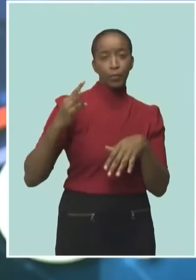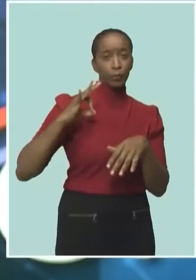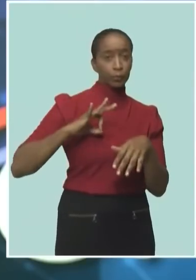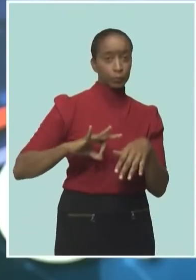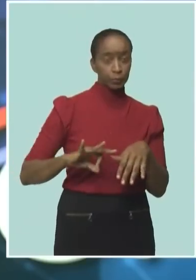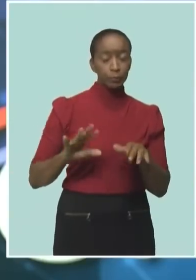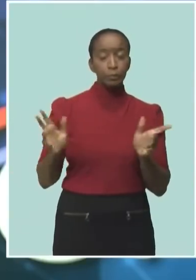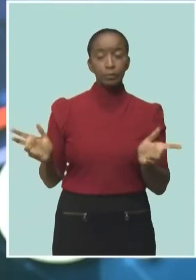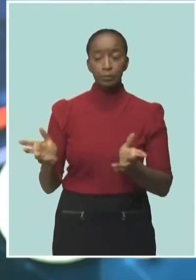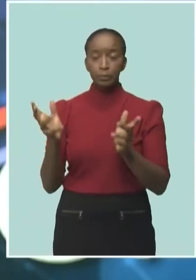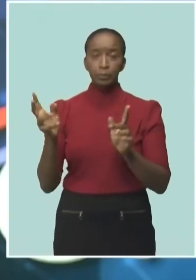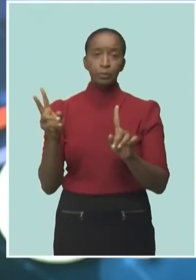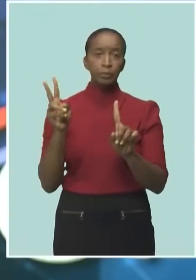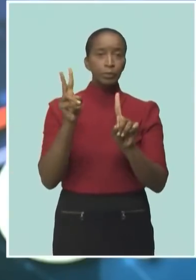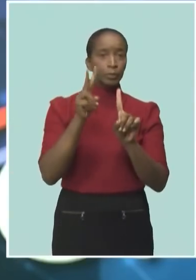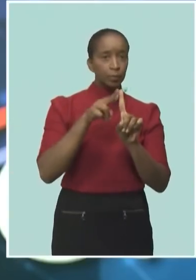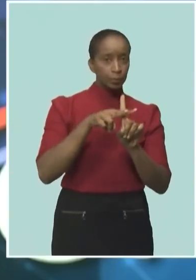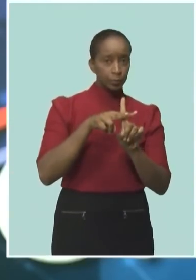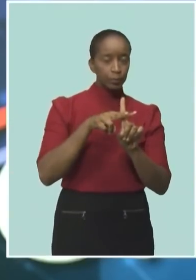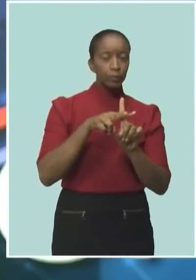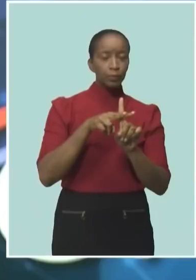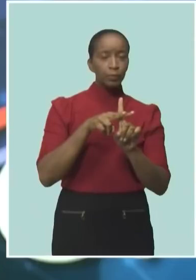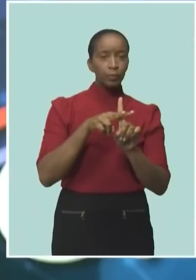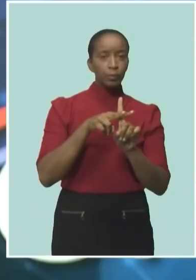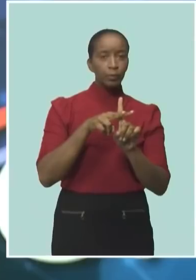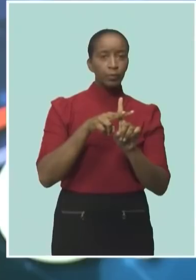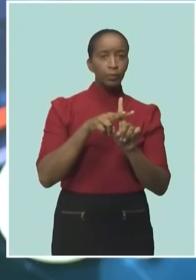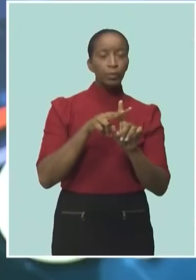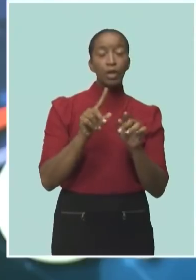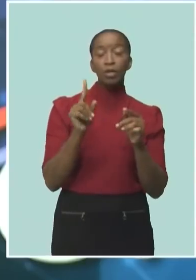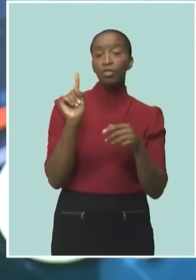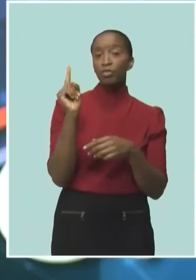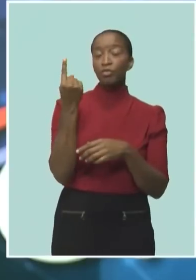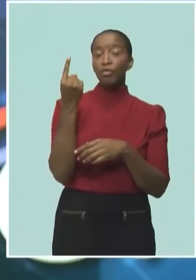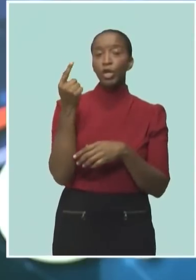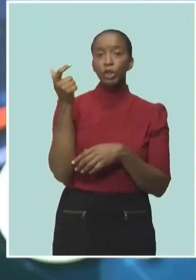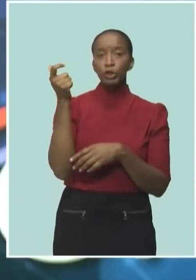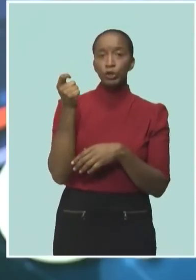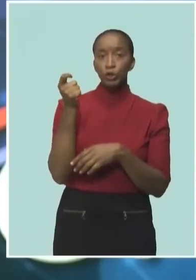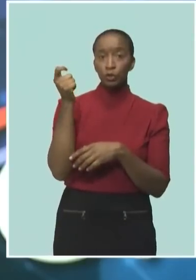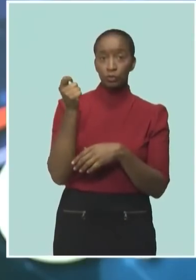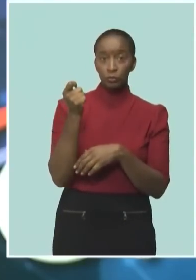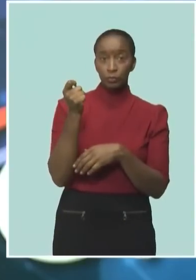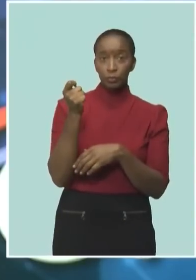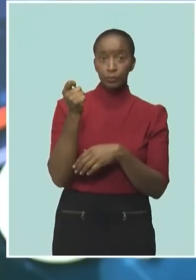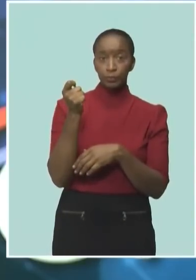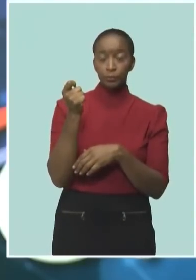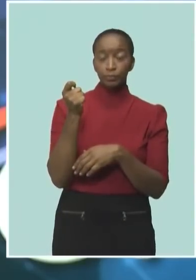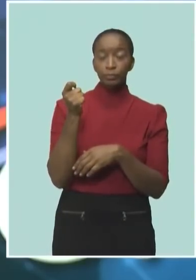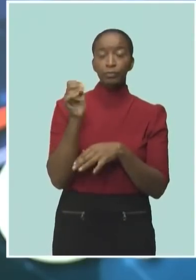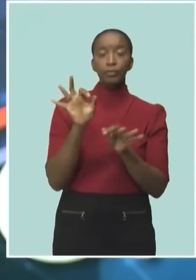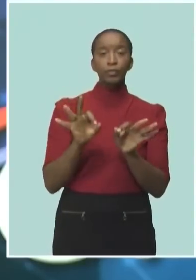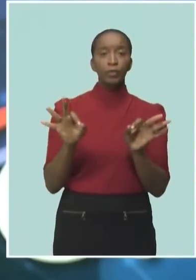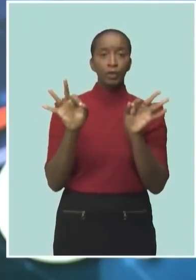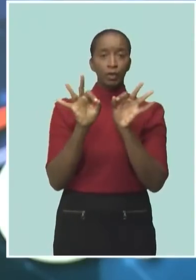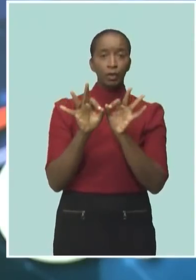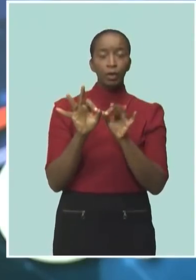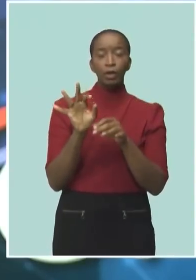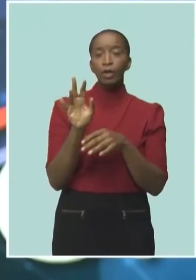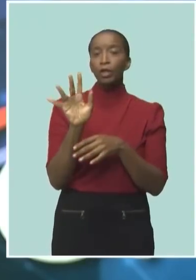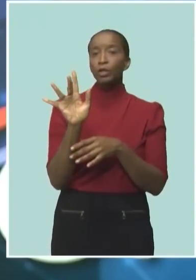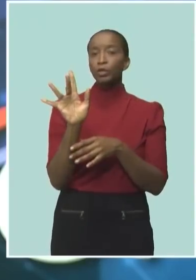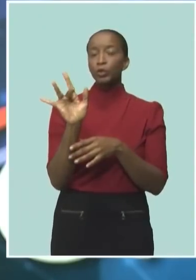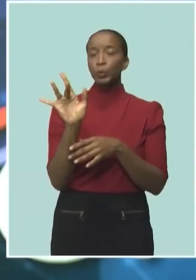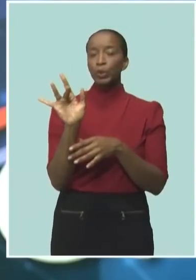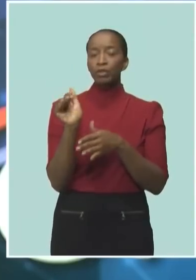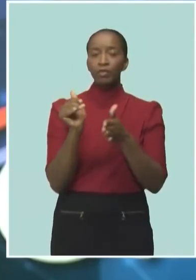Association Foundation's inaugural Owen Arthur Scholarship Fund. The scholarship fund, valued at $25,000 US, will